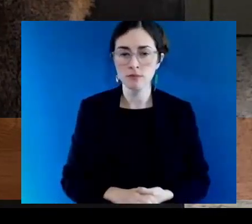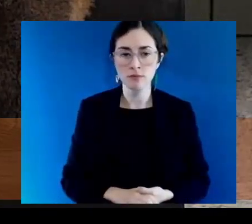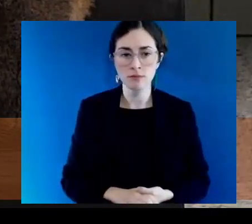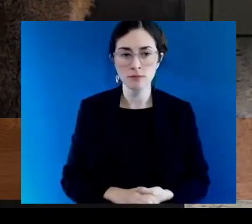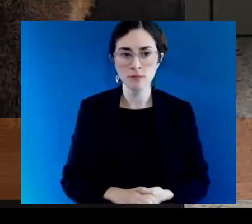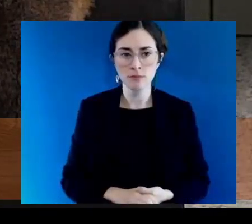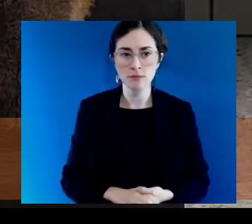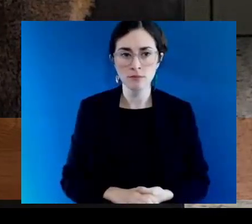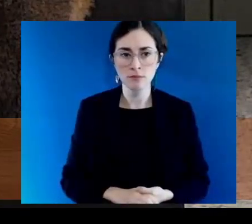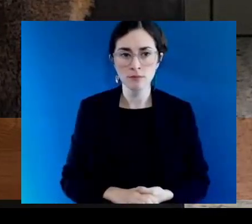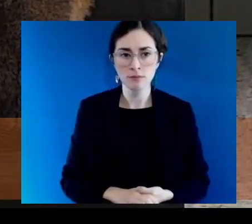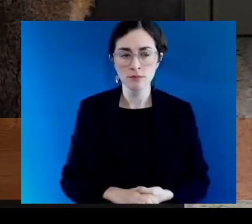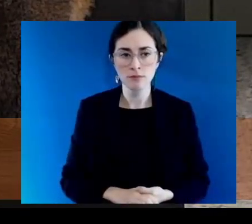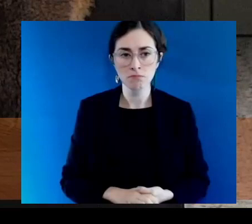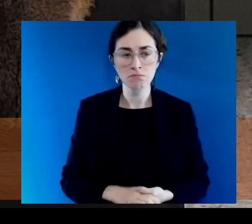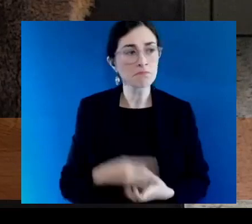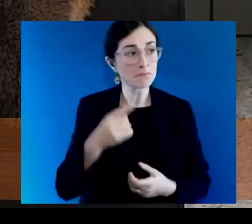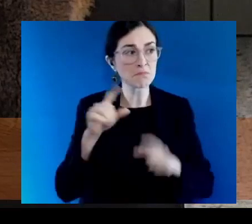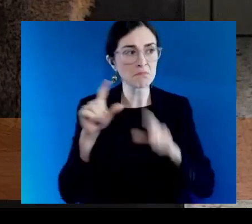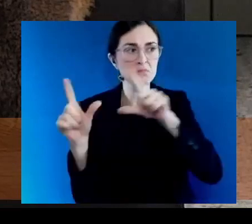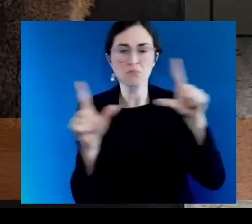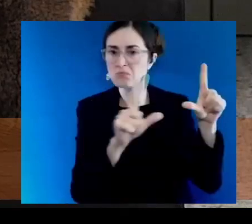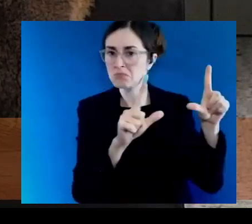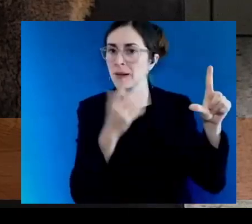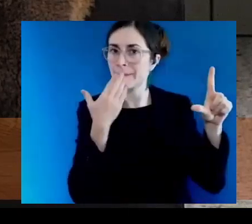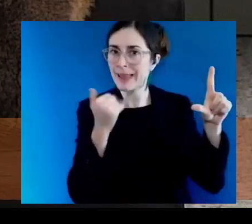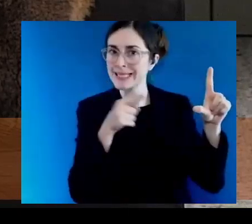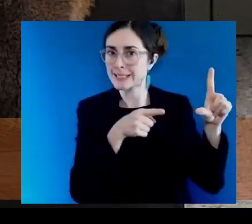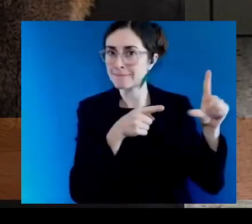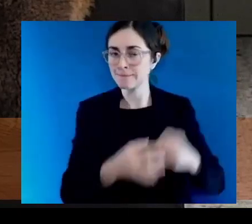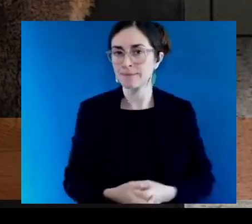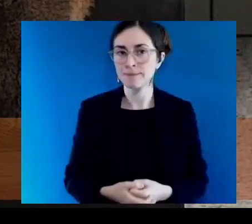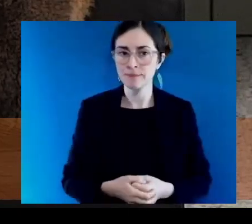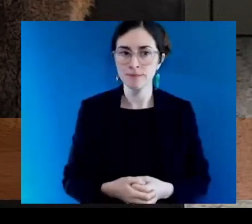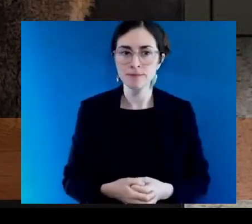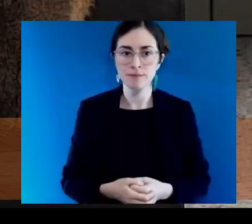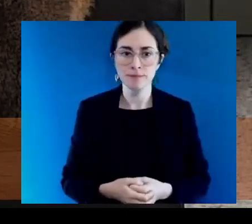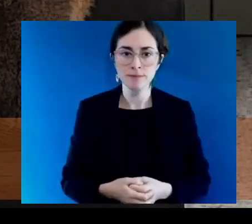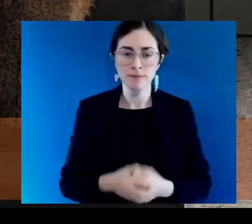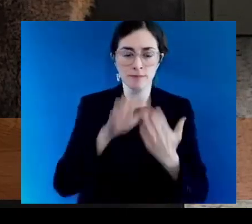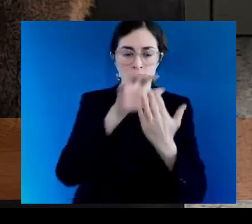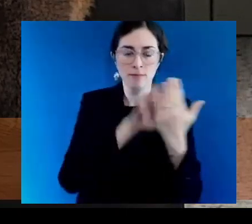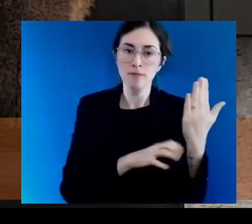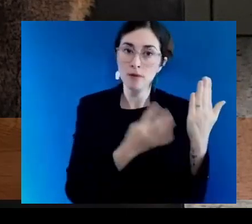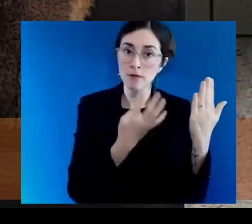We can go back on the screen, please, to paragraph 41 and 42.